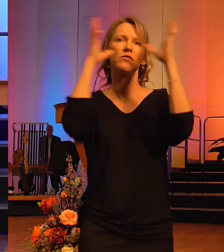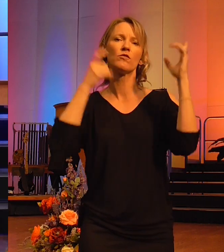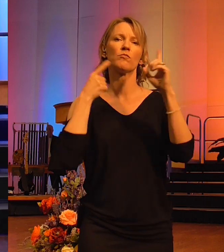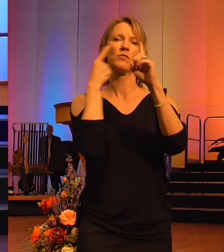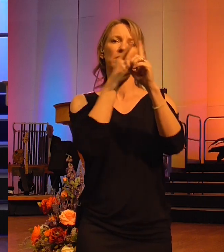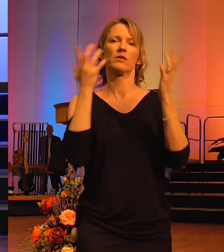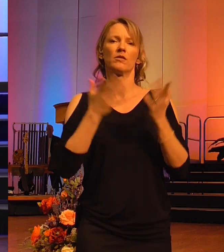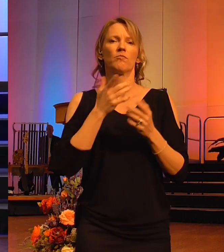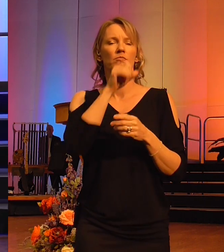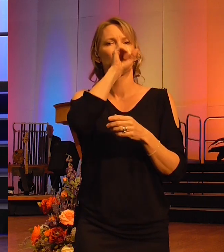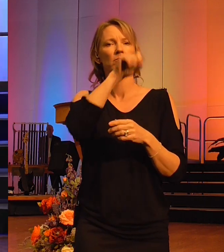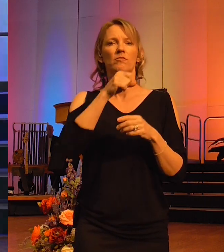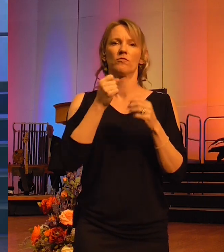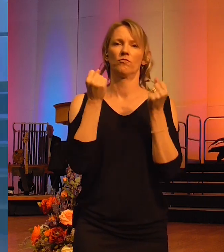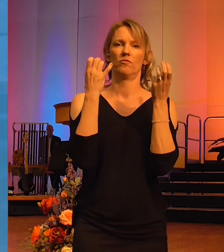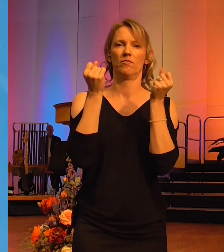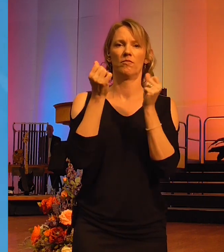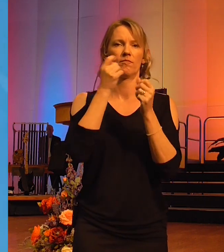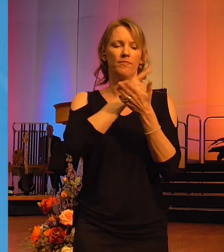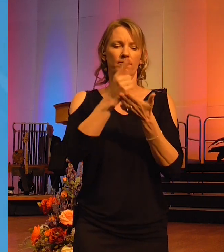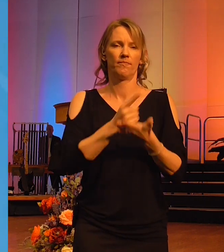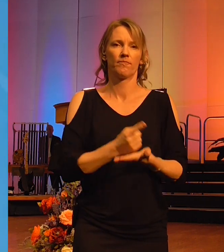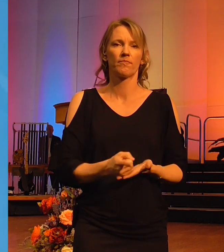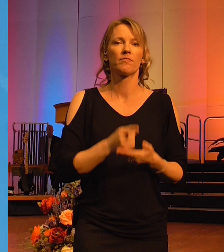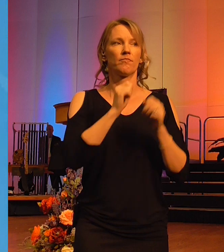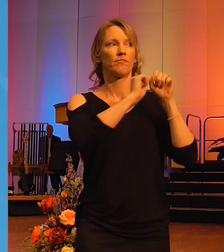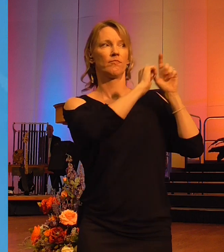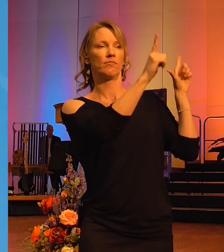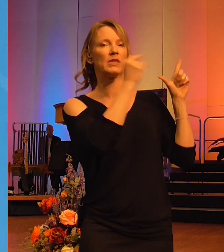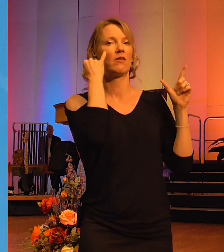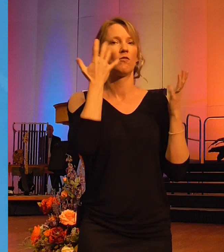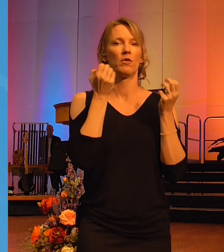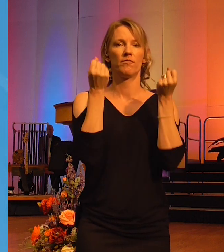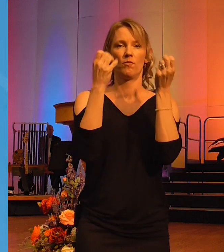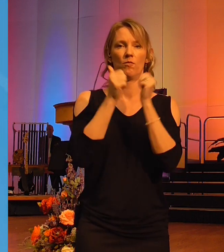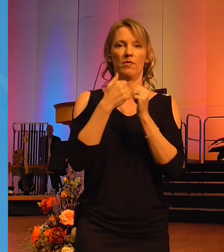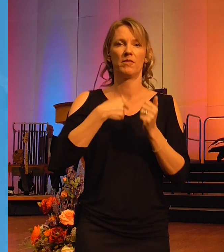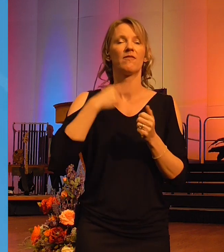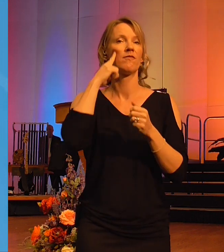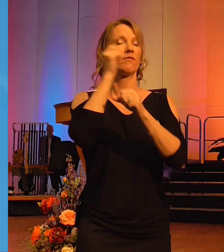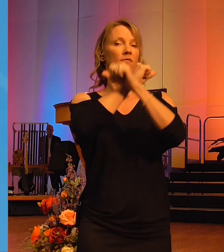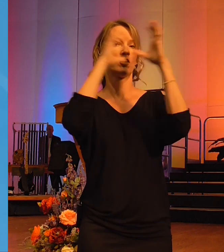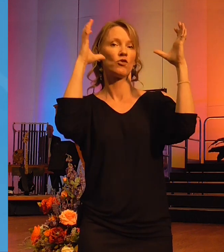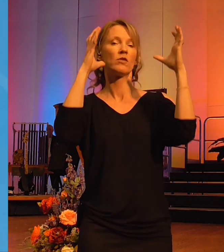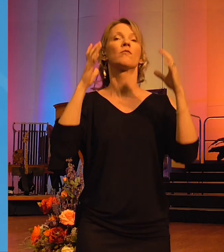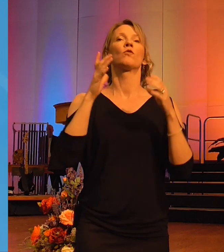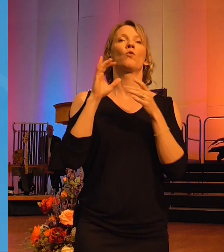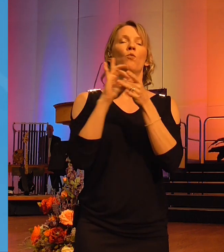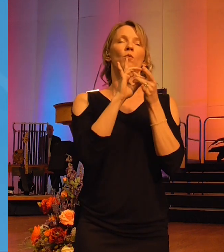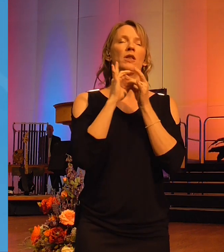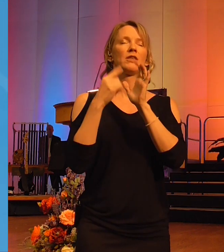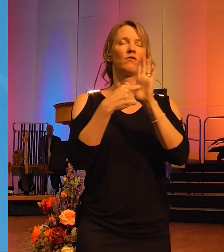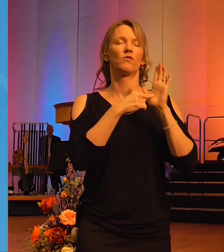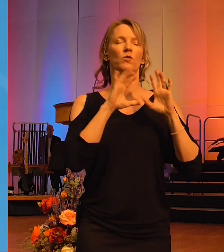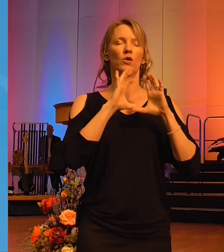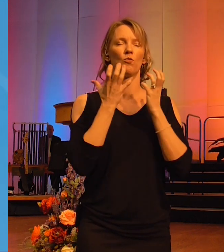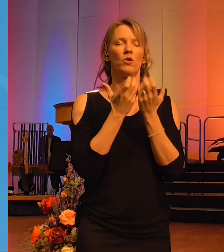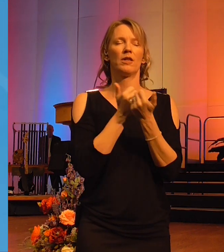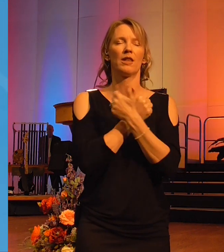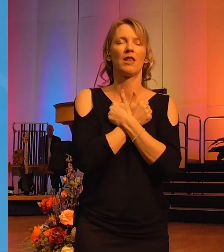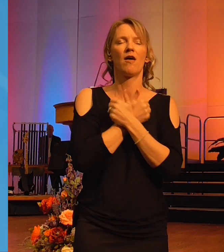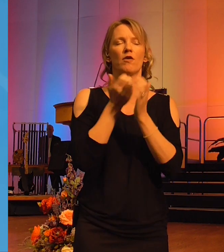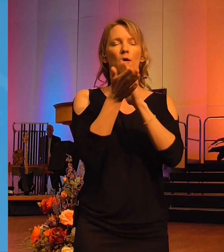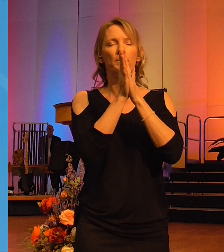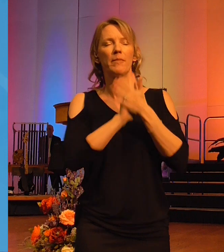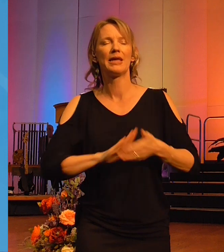mission at this place. We love to read it each week. It's coming up on the screens if you want to say it along with me. Our vision: oneness revealed,